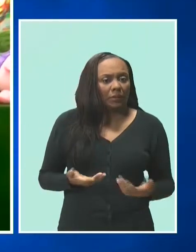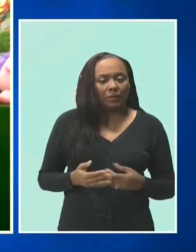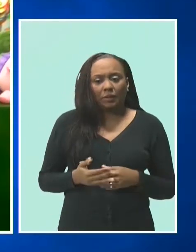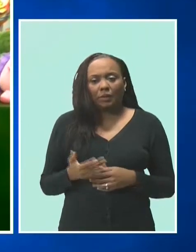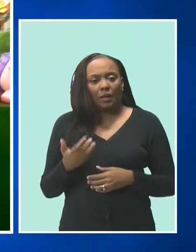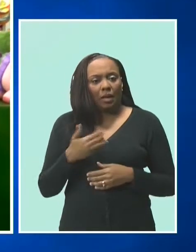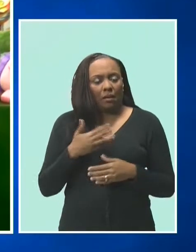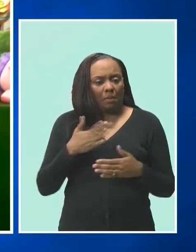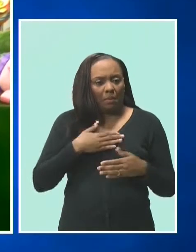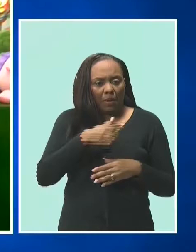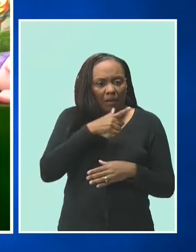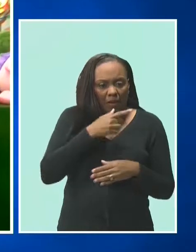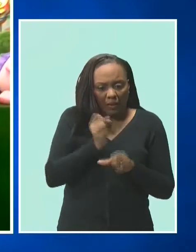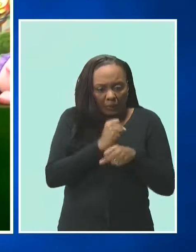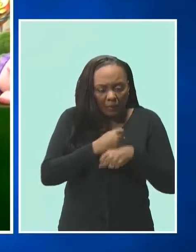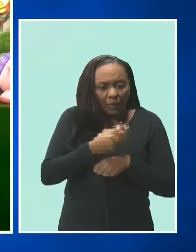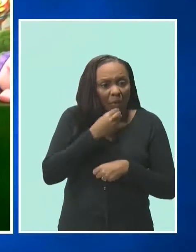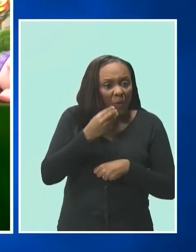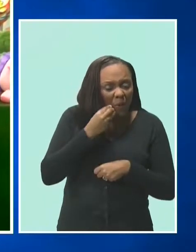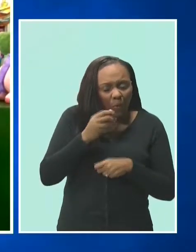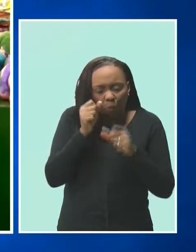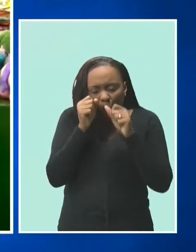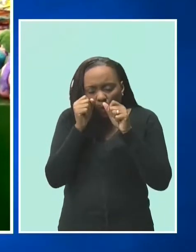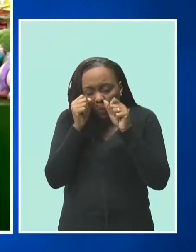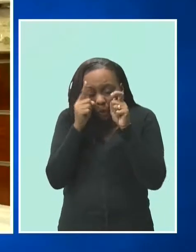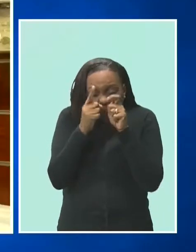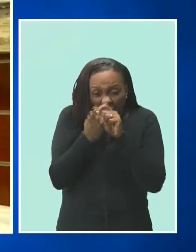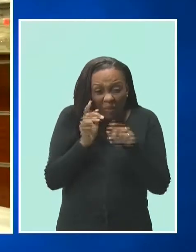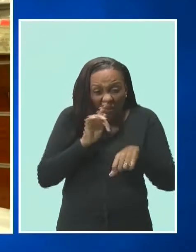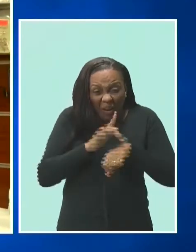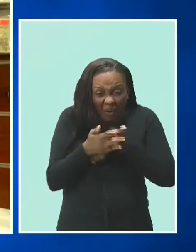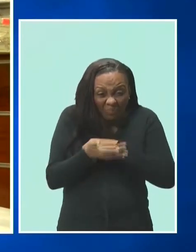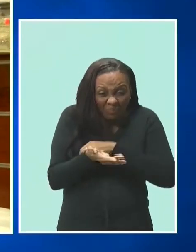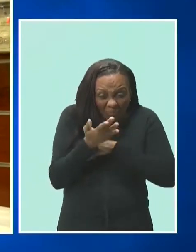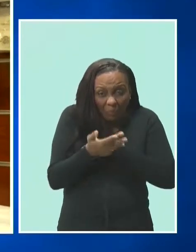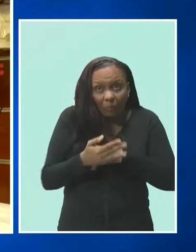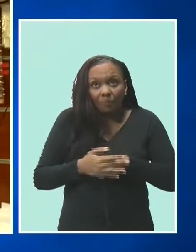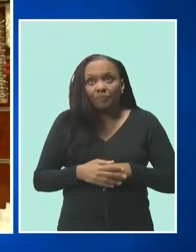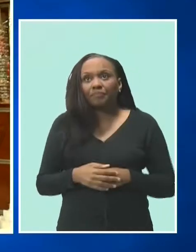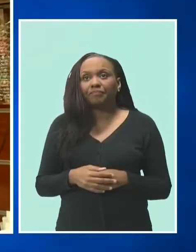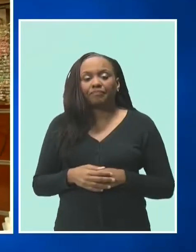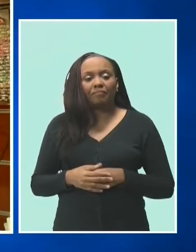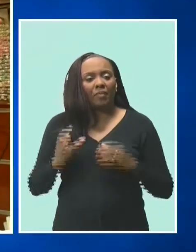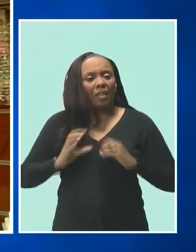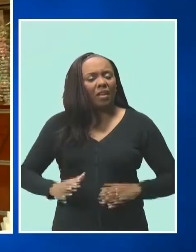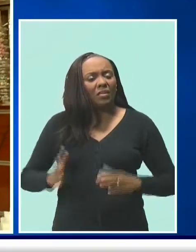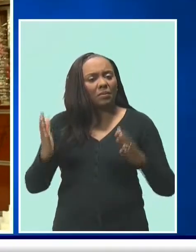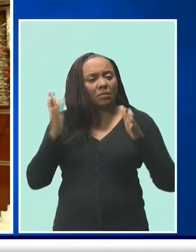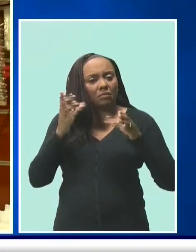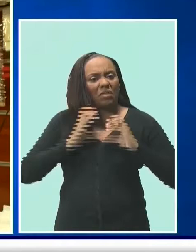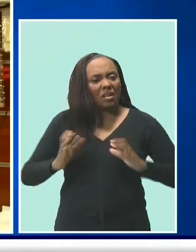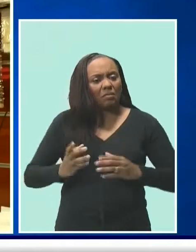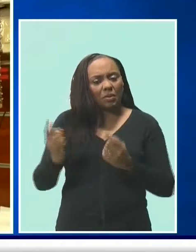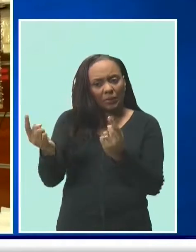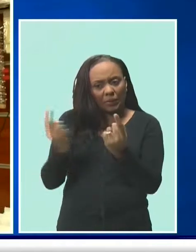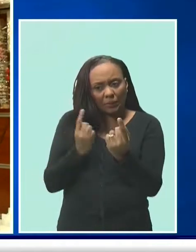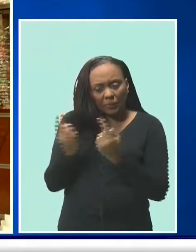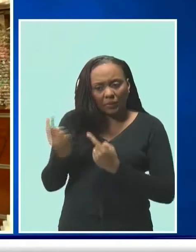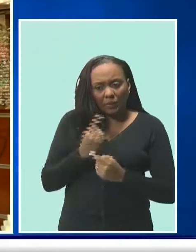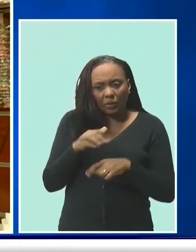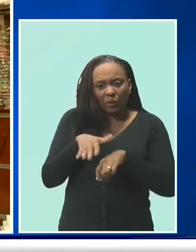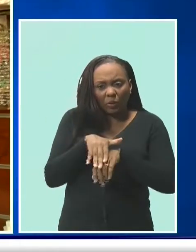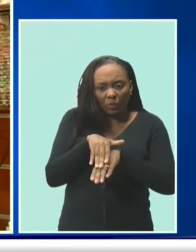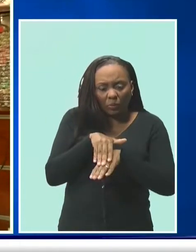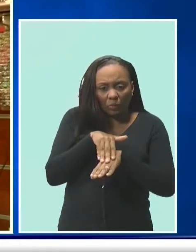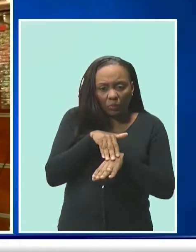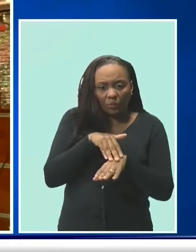lunch and get it right there. Waking up early is something new to me. Customers coming in slowly, but surely, because everybody still has to come